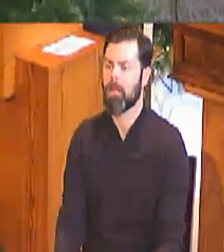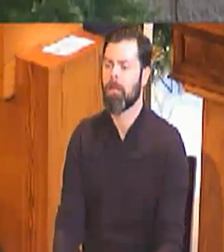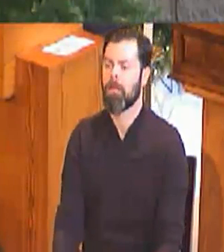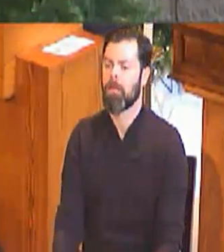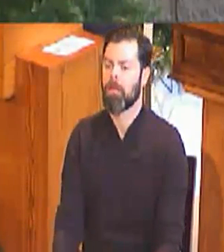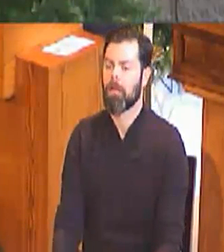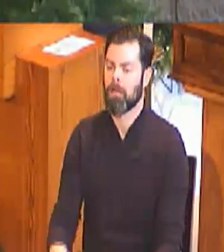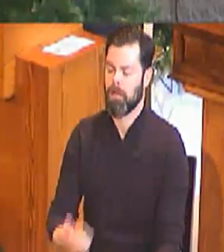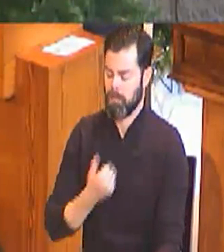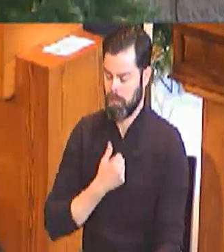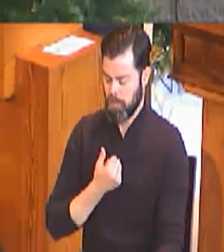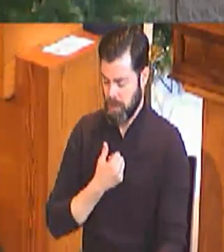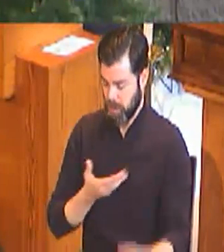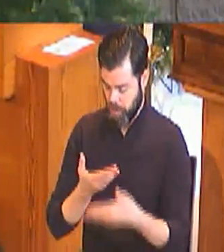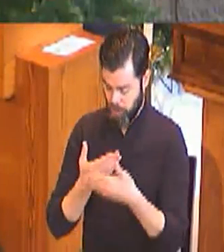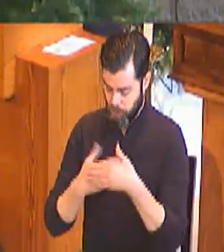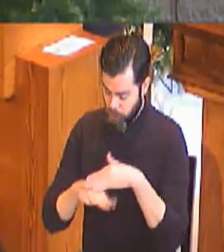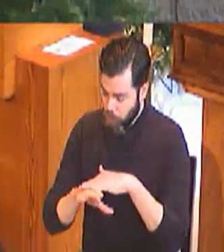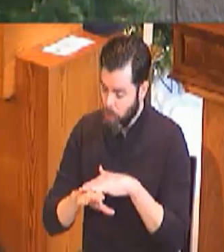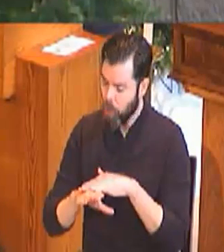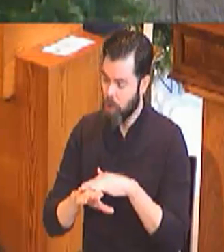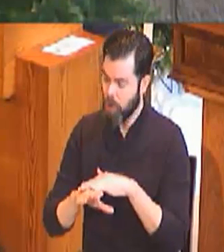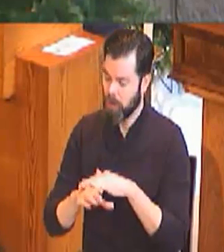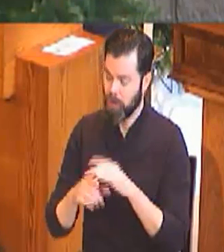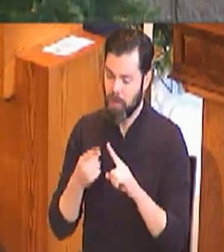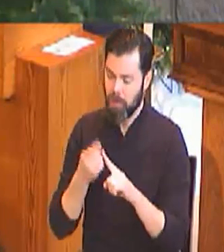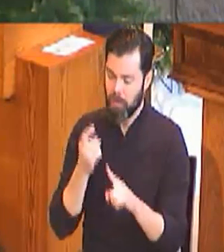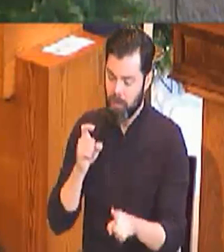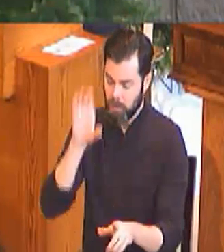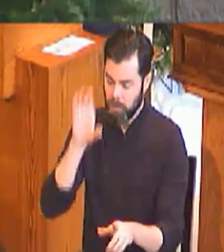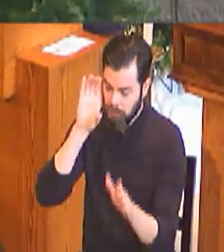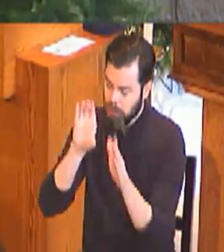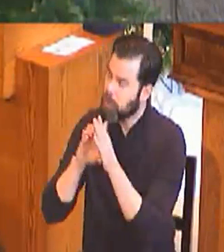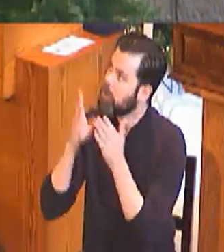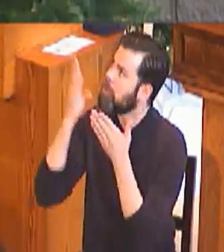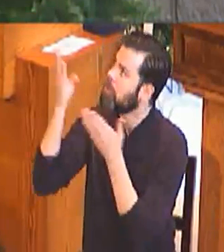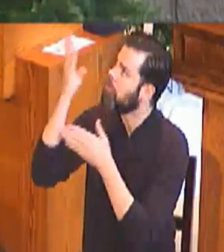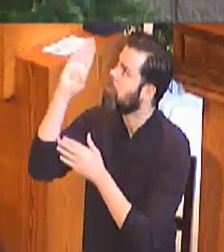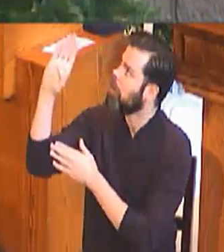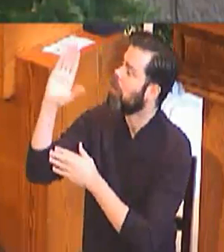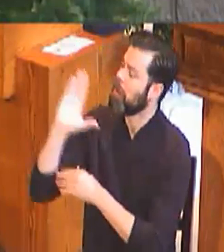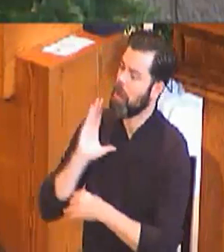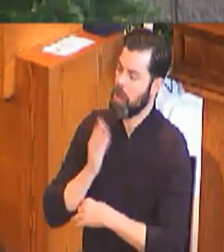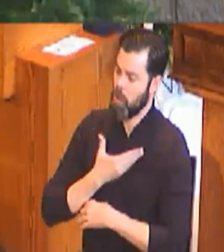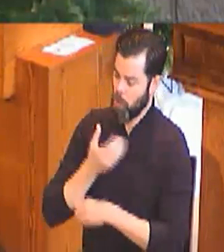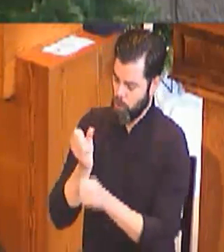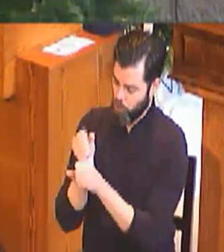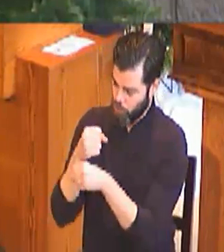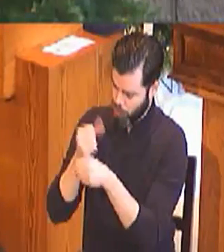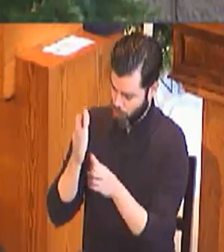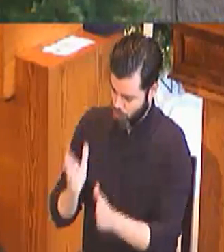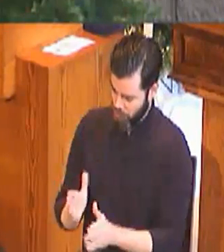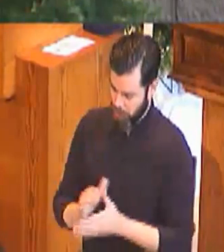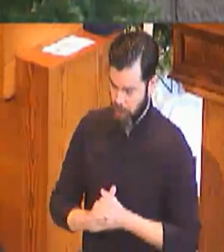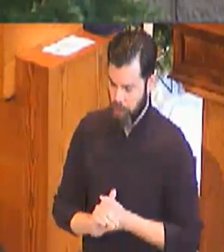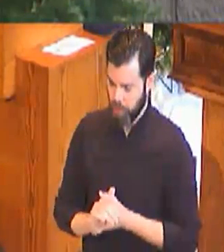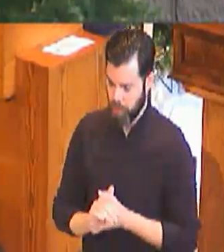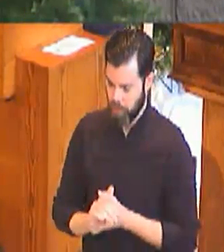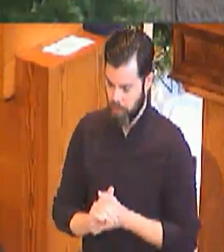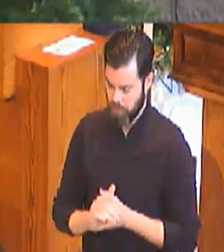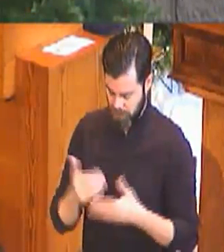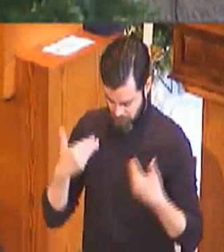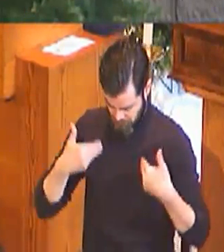I was born in the image and likeness of the great Creator. As such, perfect health is my